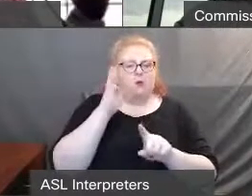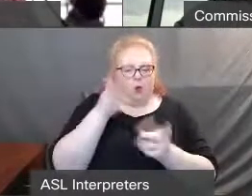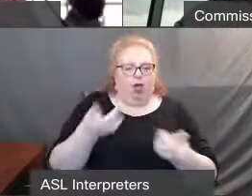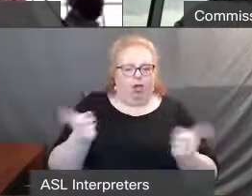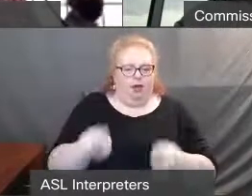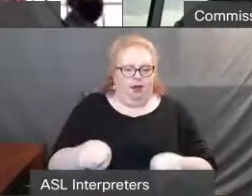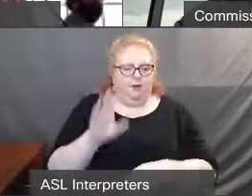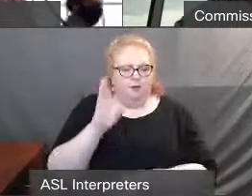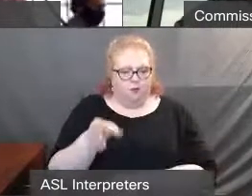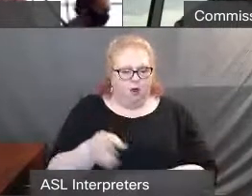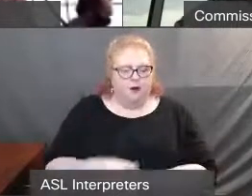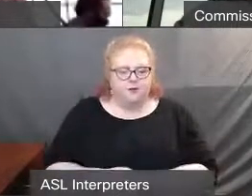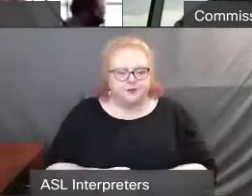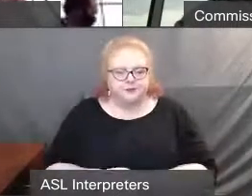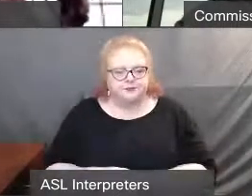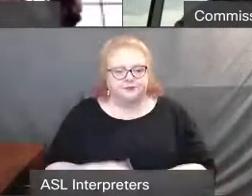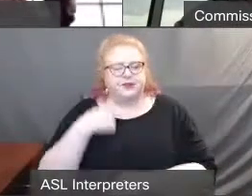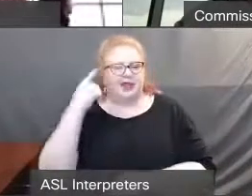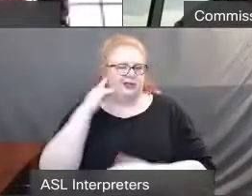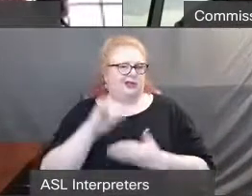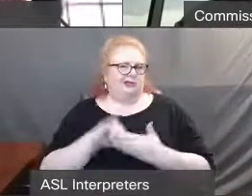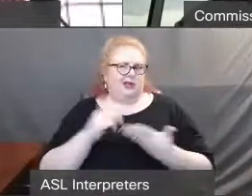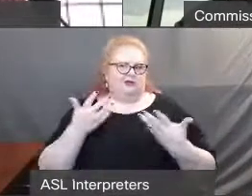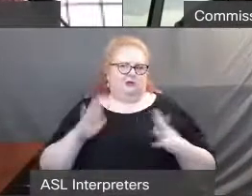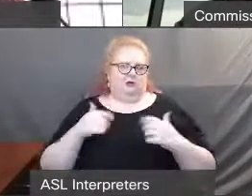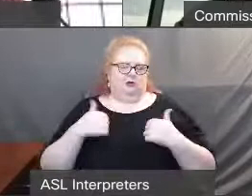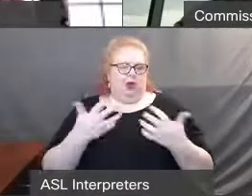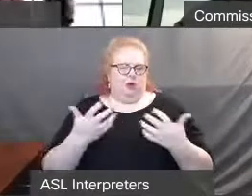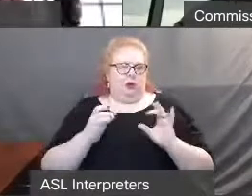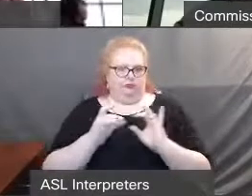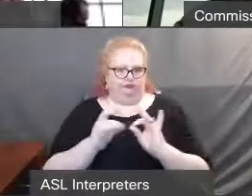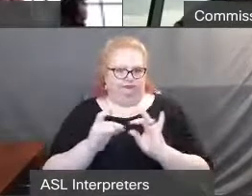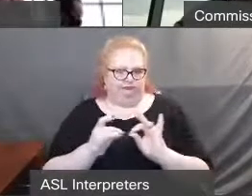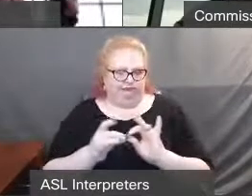I think that's probably pretty much all I have to say right now.